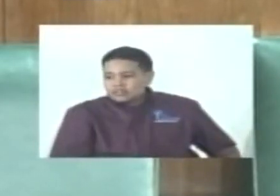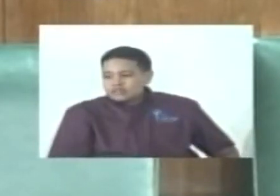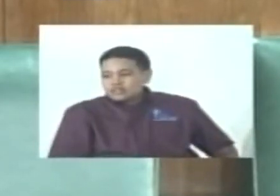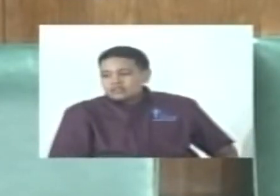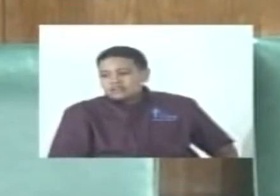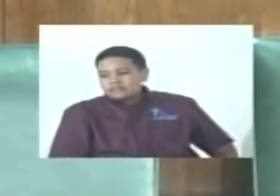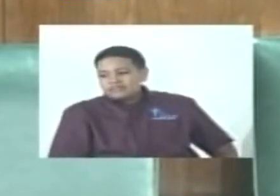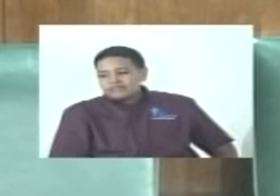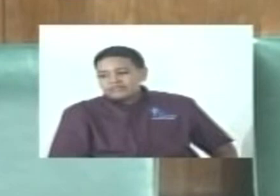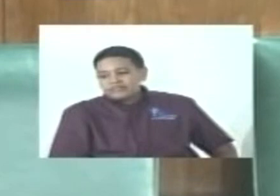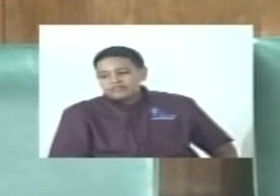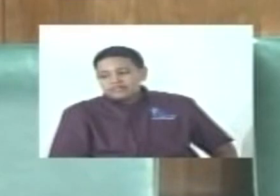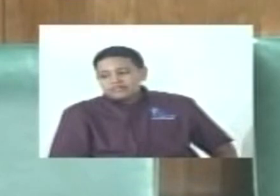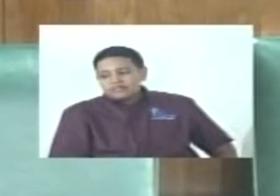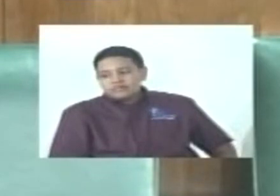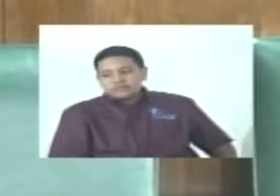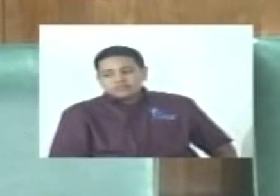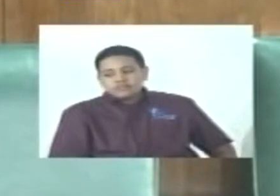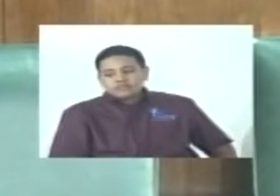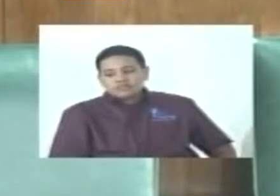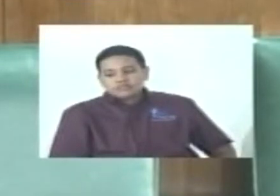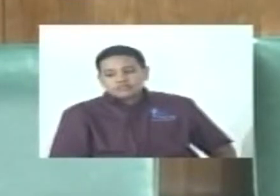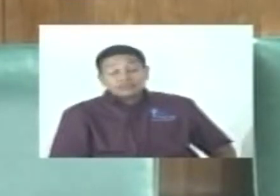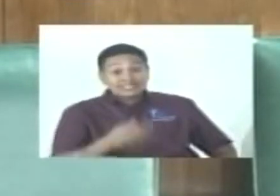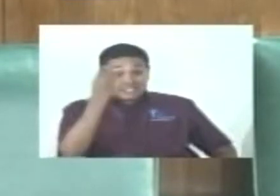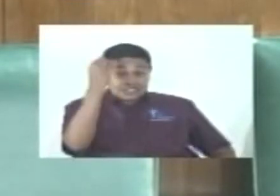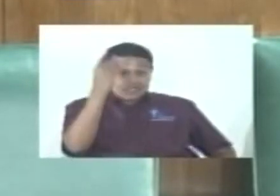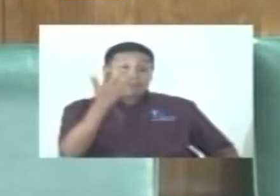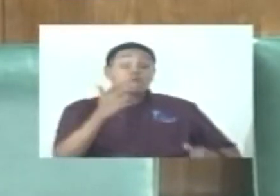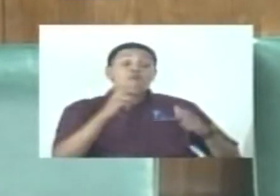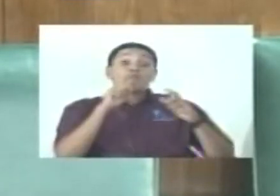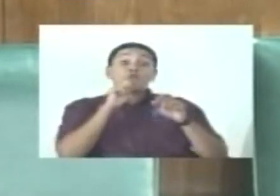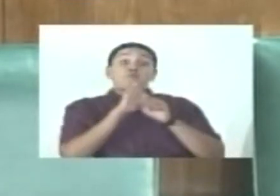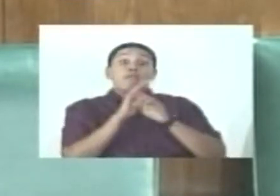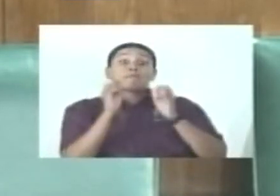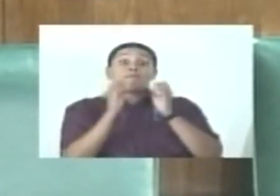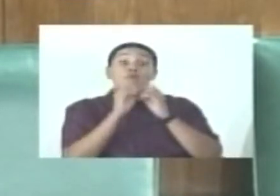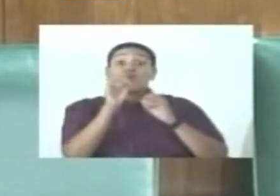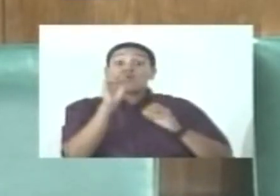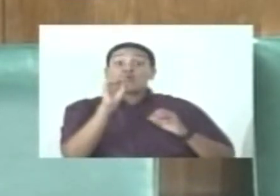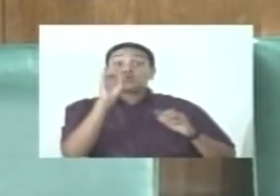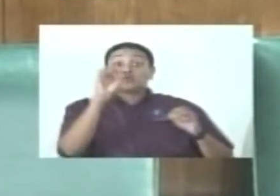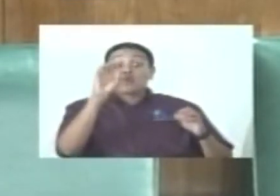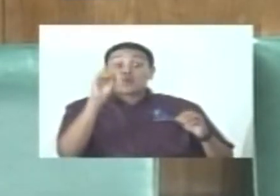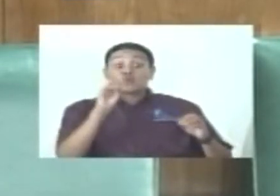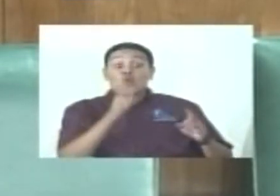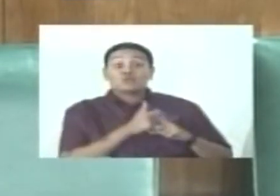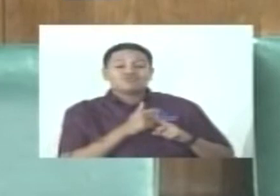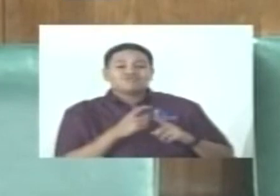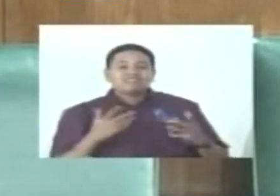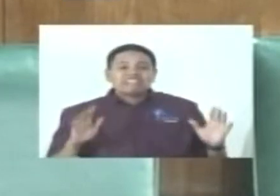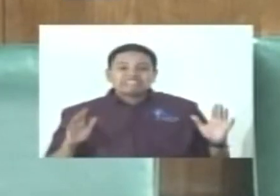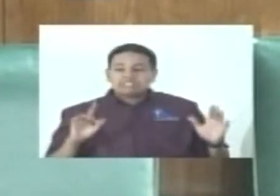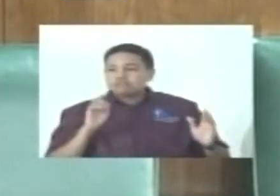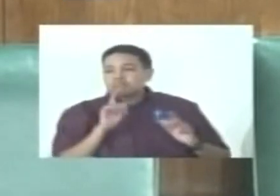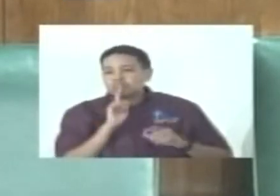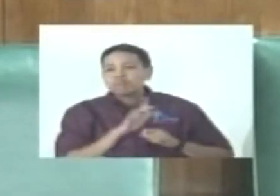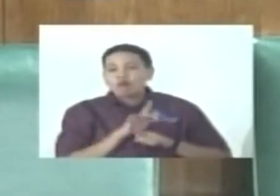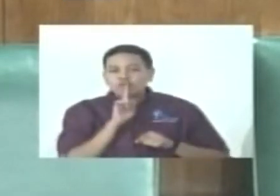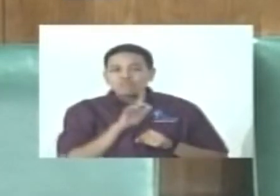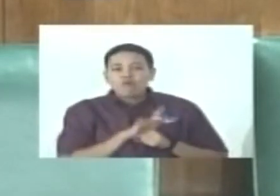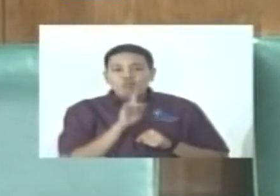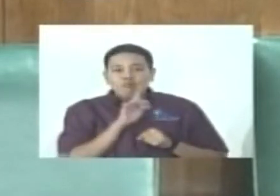It tells me that the promise of more Zozos is just that, promise.